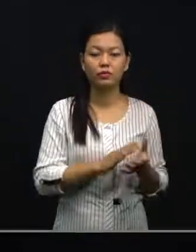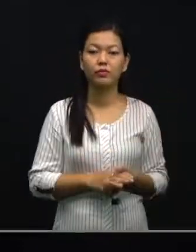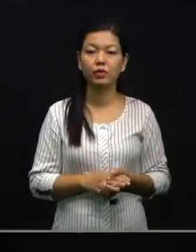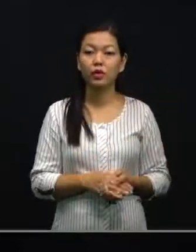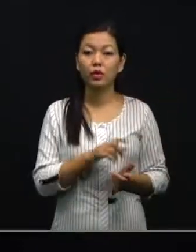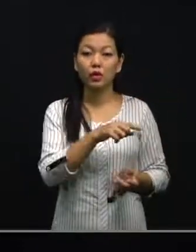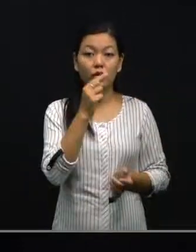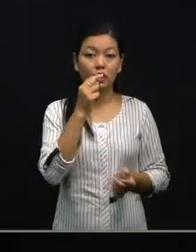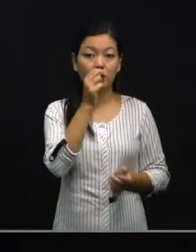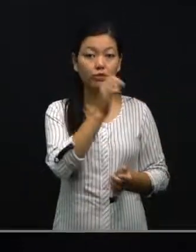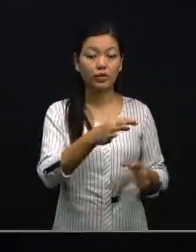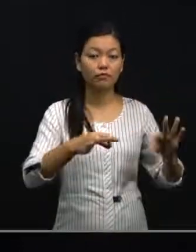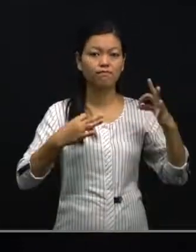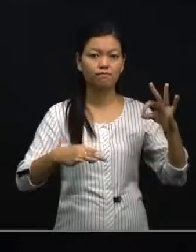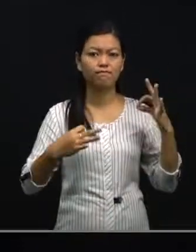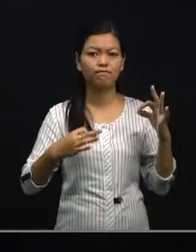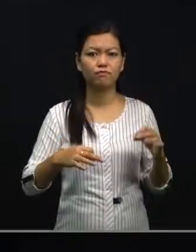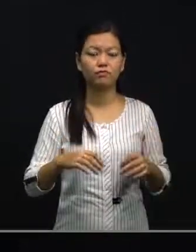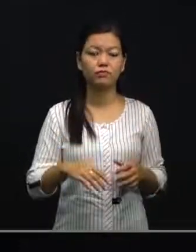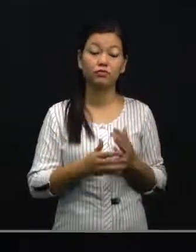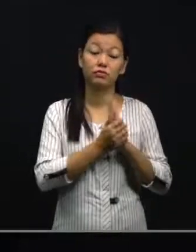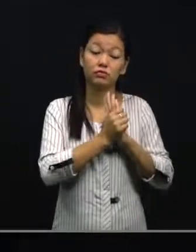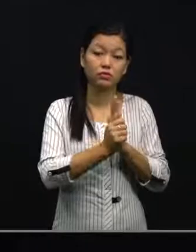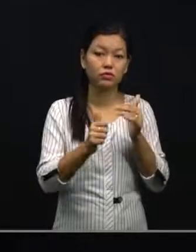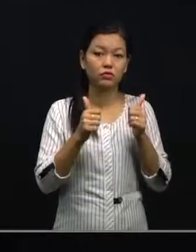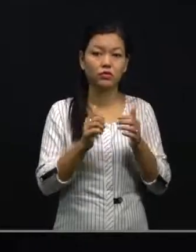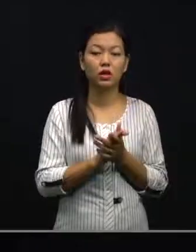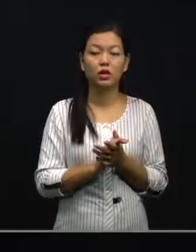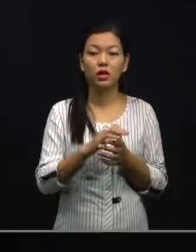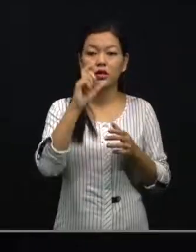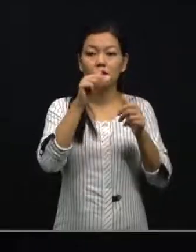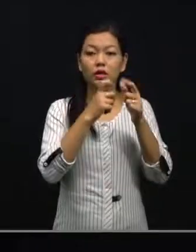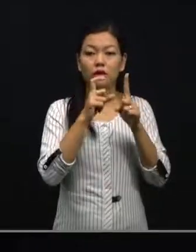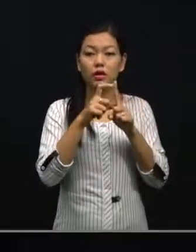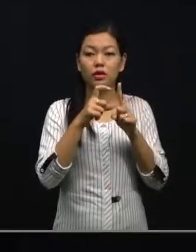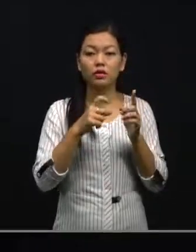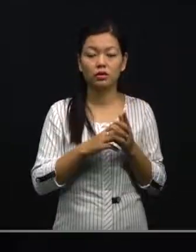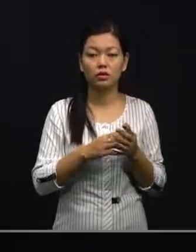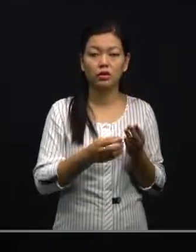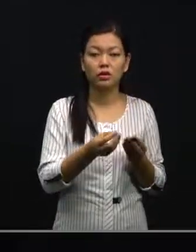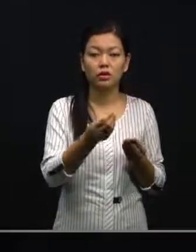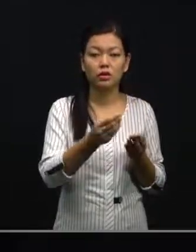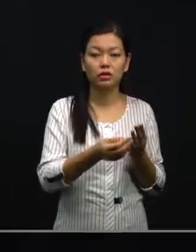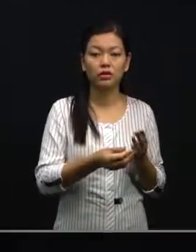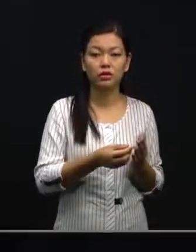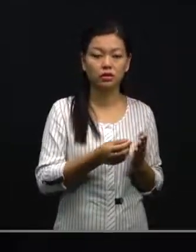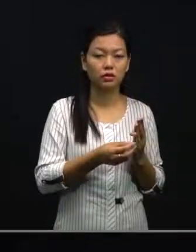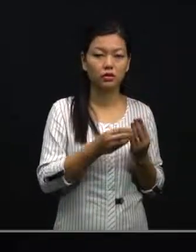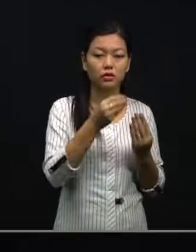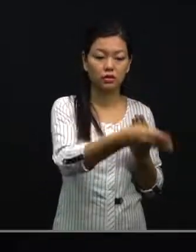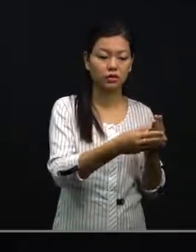dancing, very skilled in playing cards and so on. So who also lives a very social, active life. He is